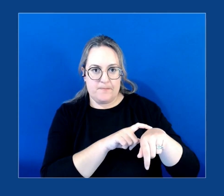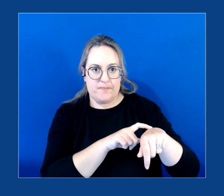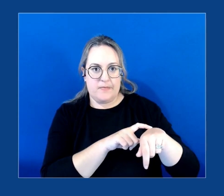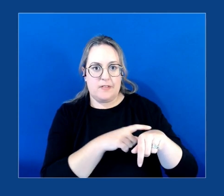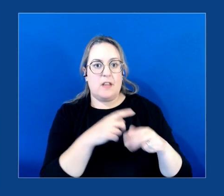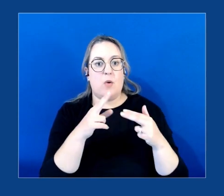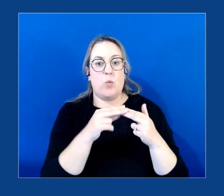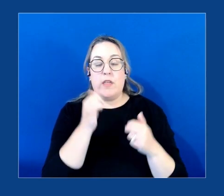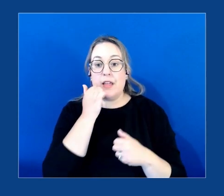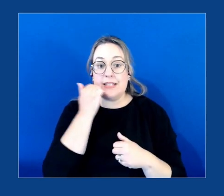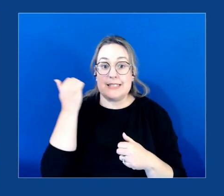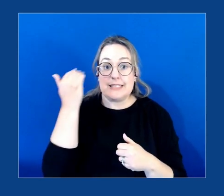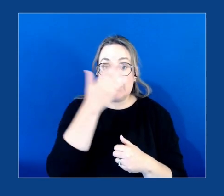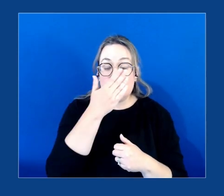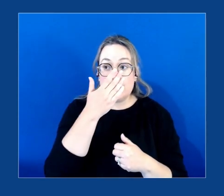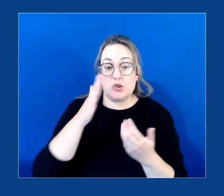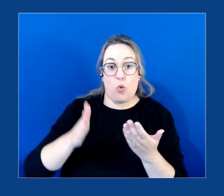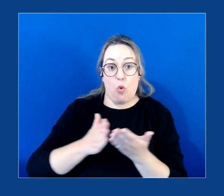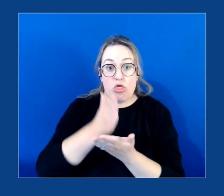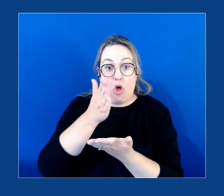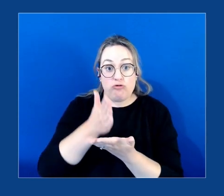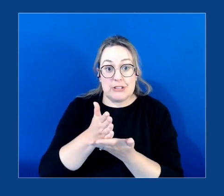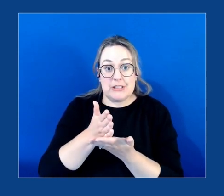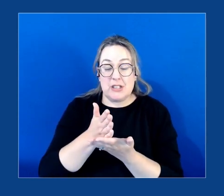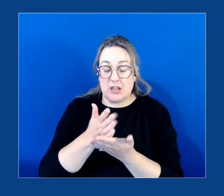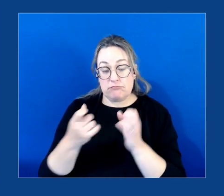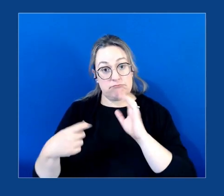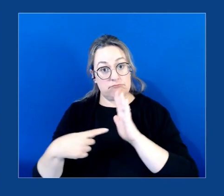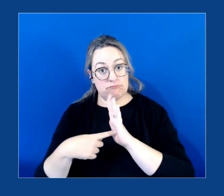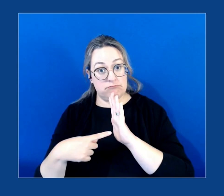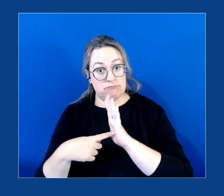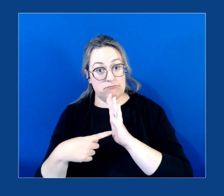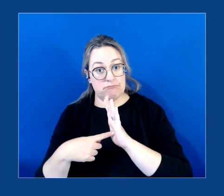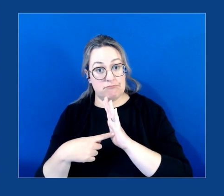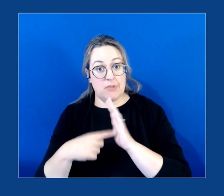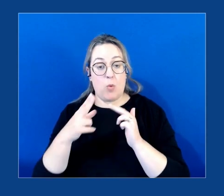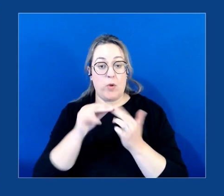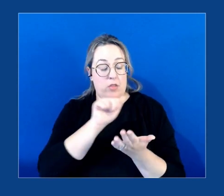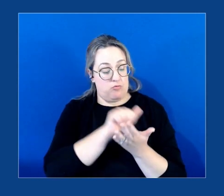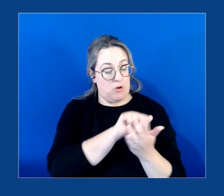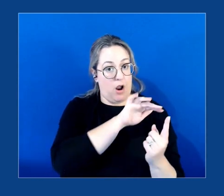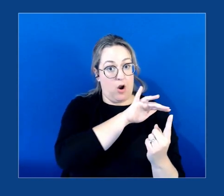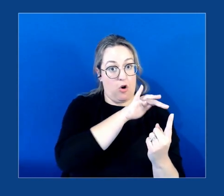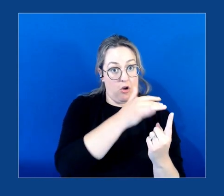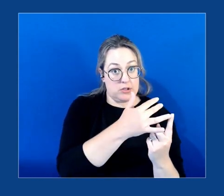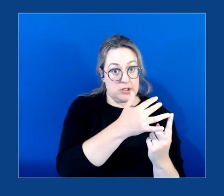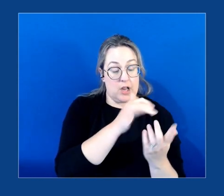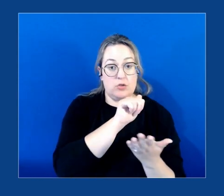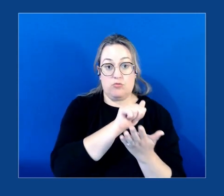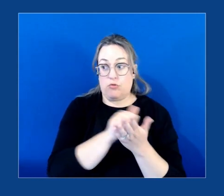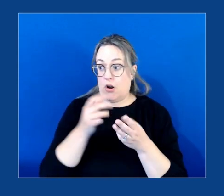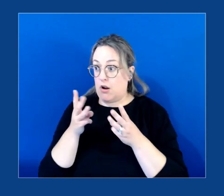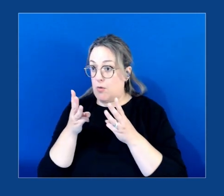and leadership are critical. But further, as the context and ways in which recordings are used in community have